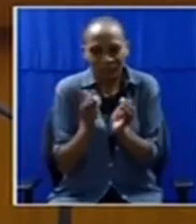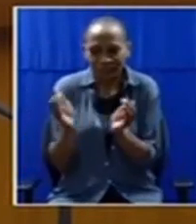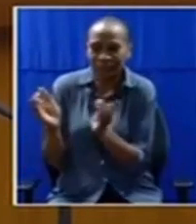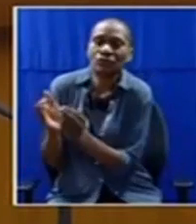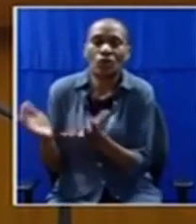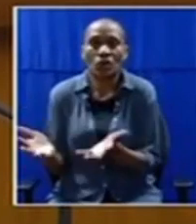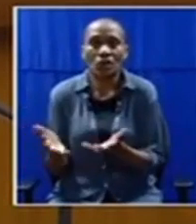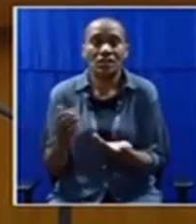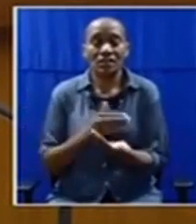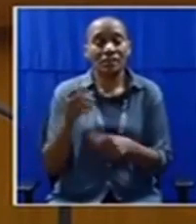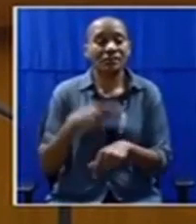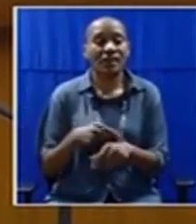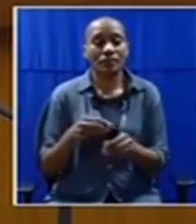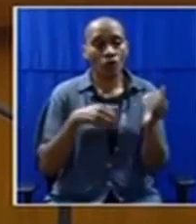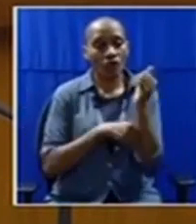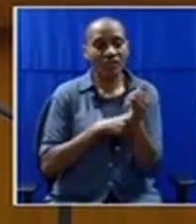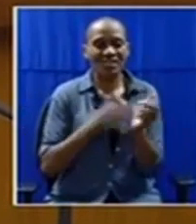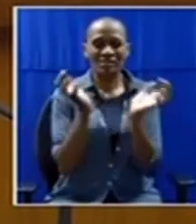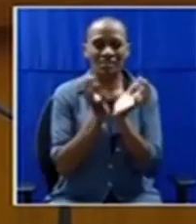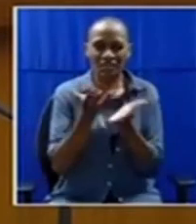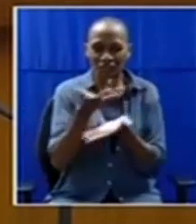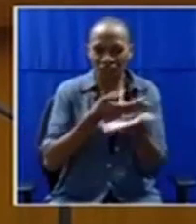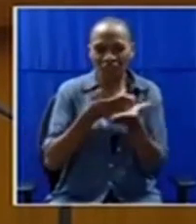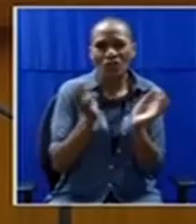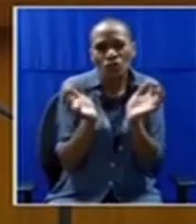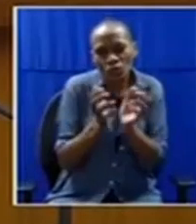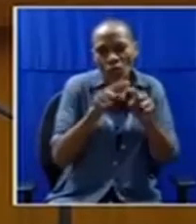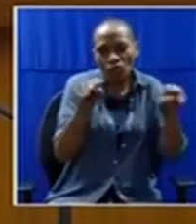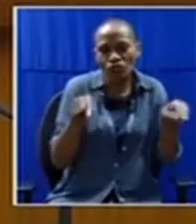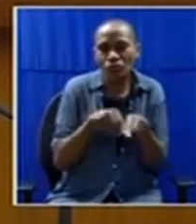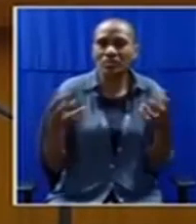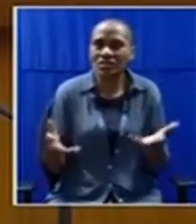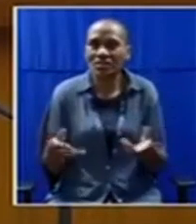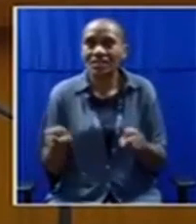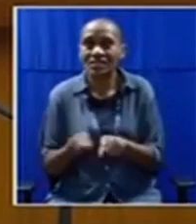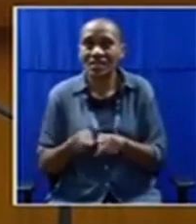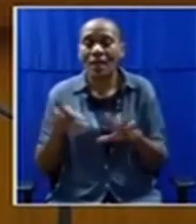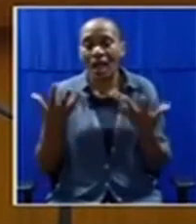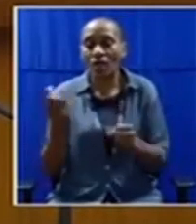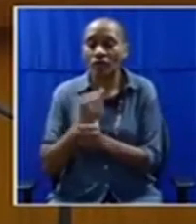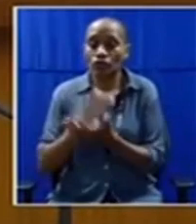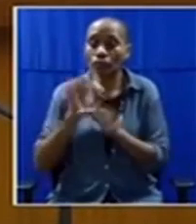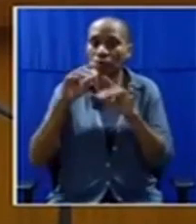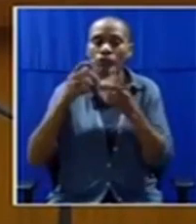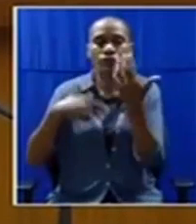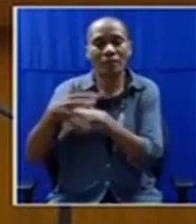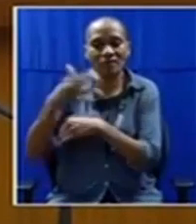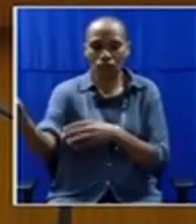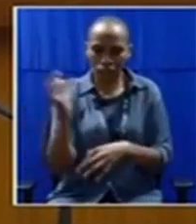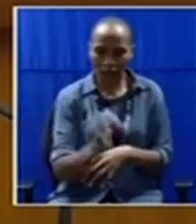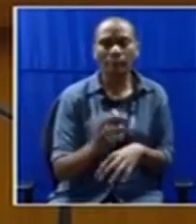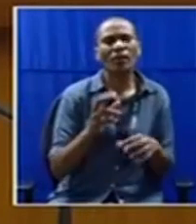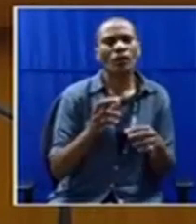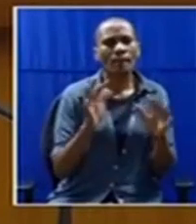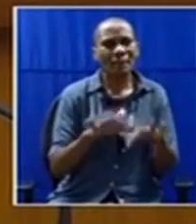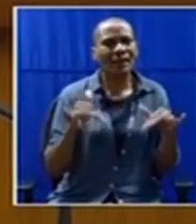Often committee rooms are not big enough for us to hold meetings and host members of the public for public hearings. The